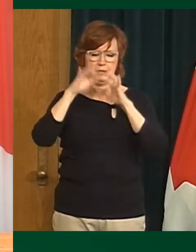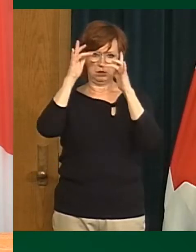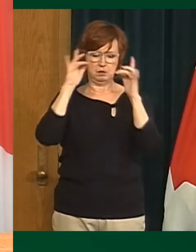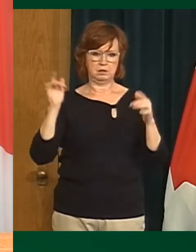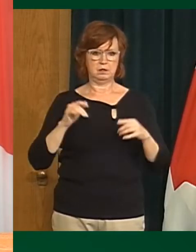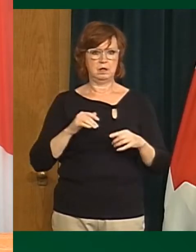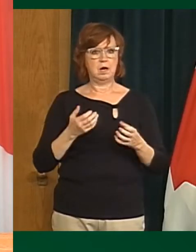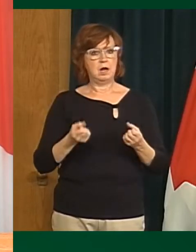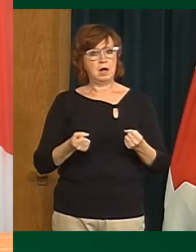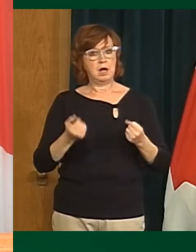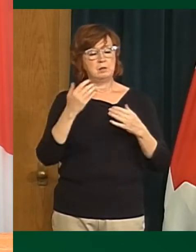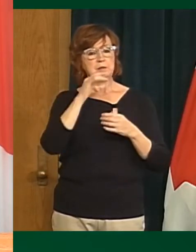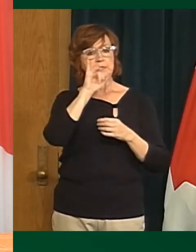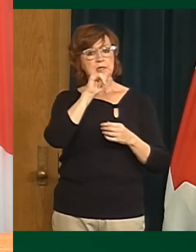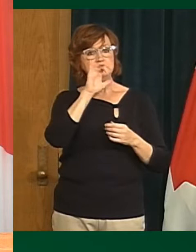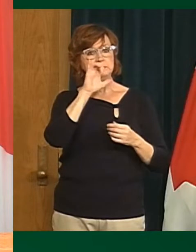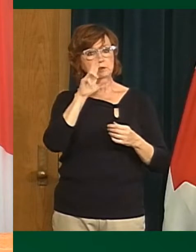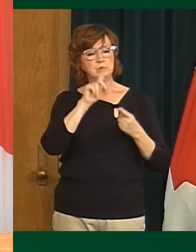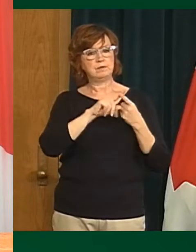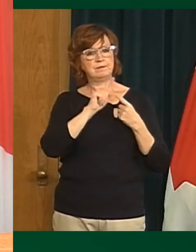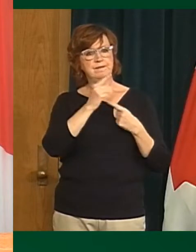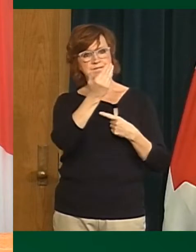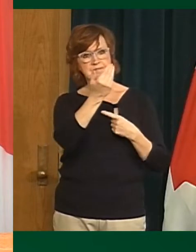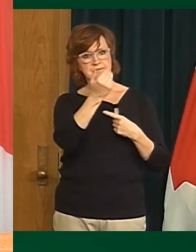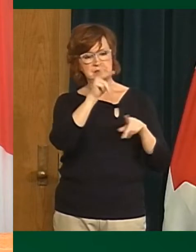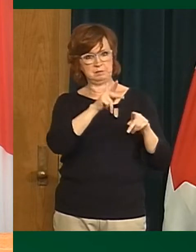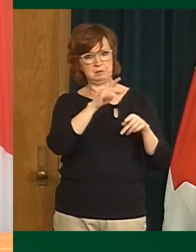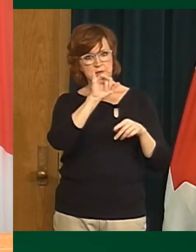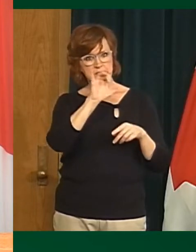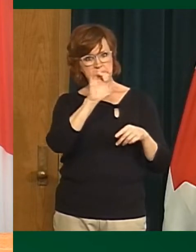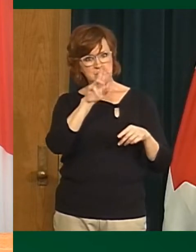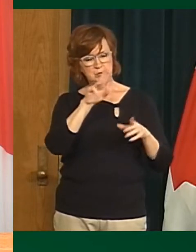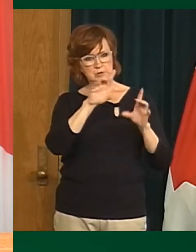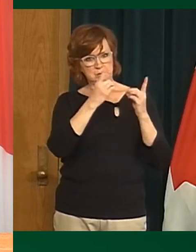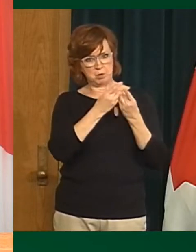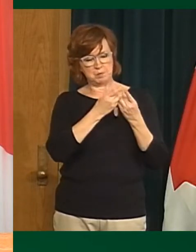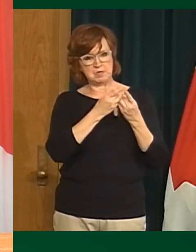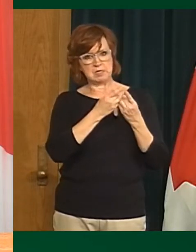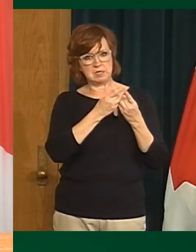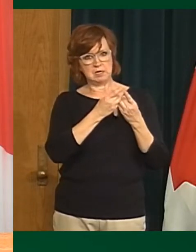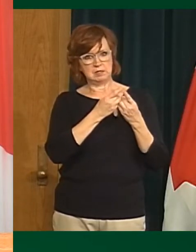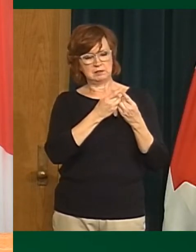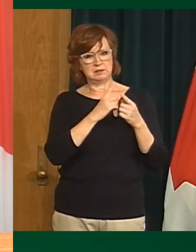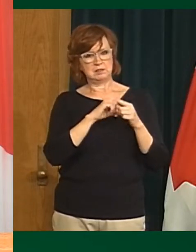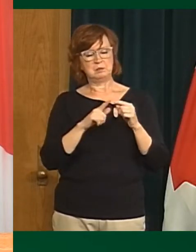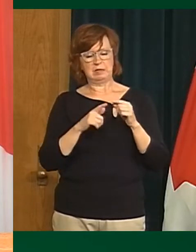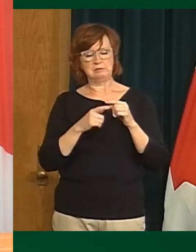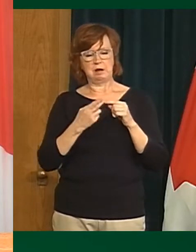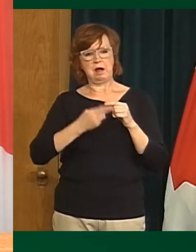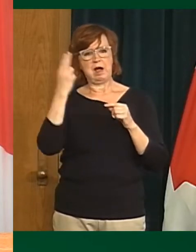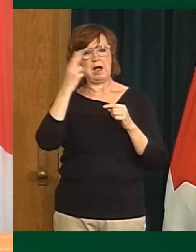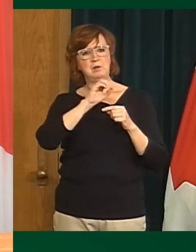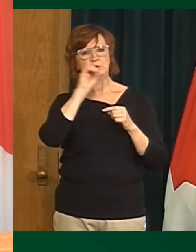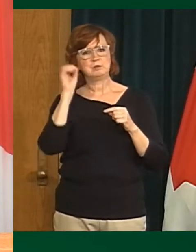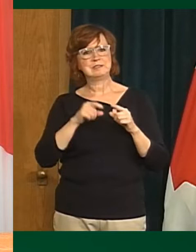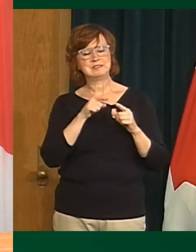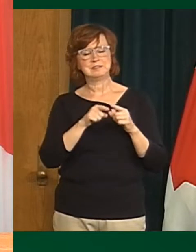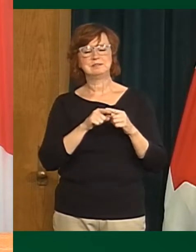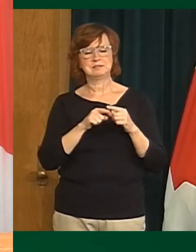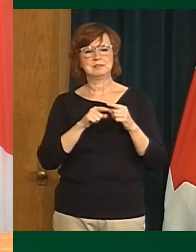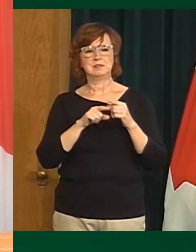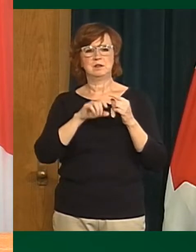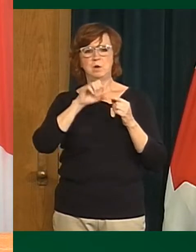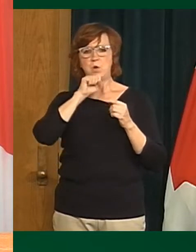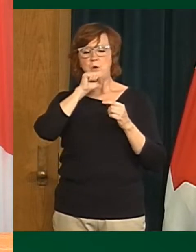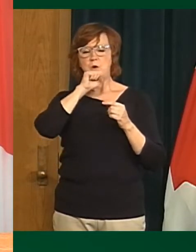have required ICU care, and that definitely is more likely to be required if you're older. So 3 people required ICU